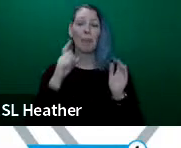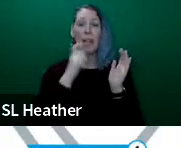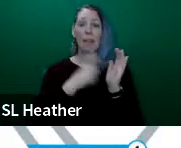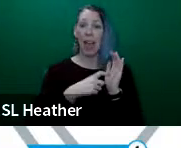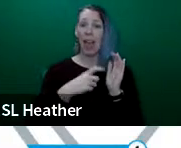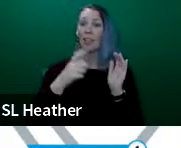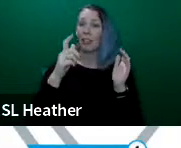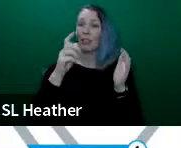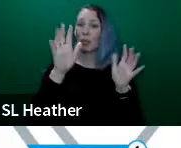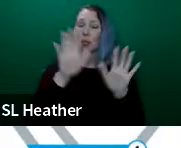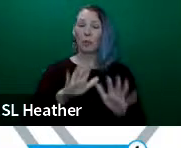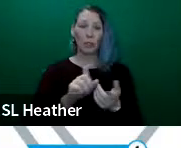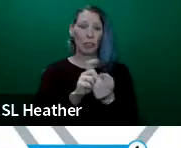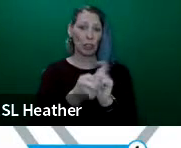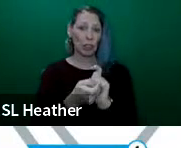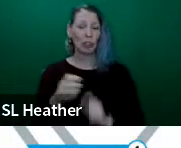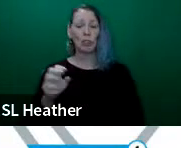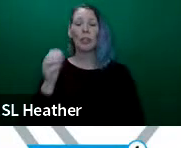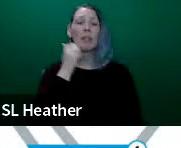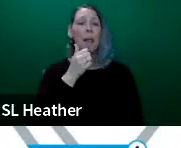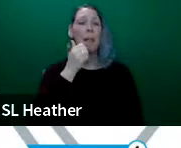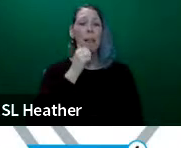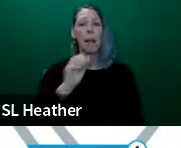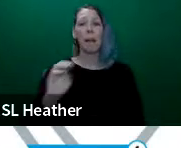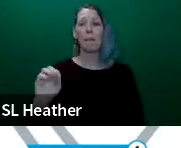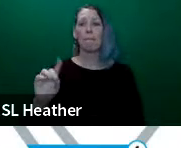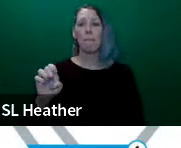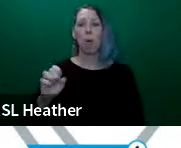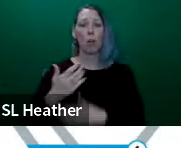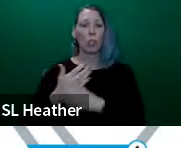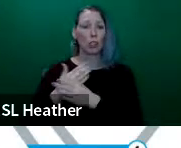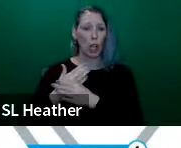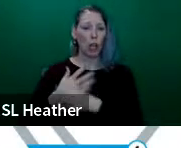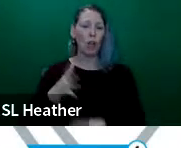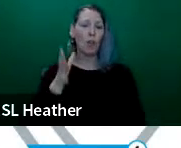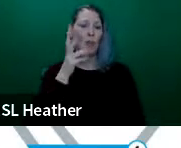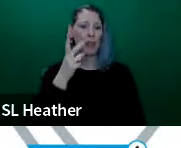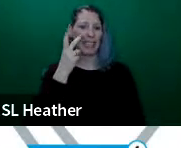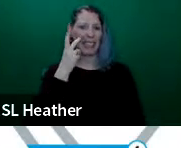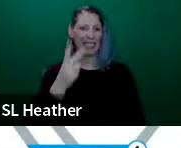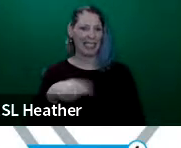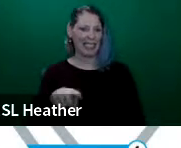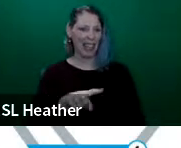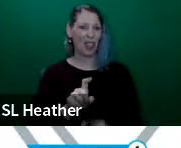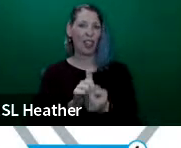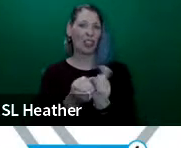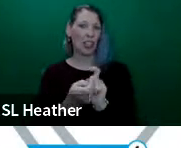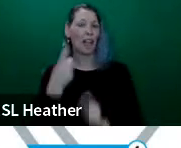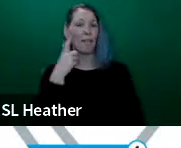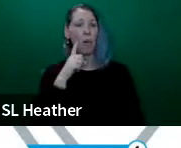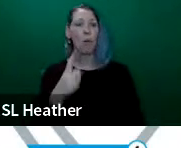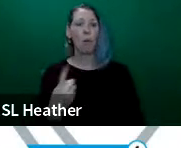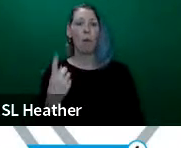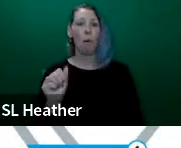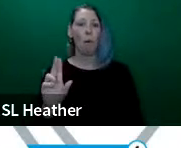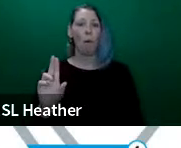change. You've got the daily mode share down there on the bottom, and kind of seeing the change kind of for the one auxiliary lane. You got travel times, again, that